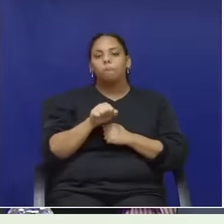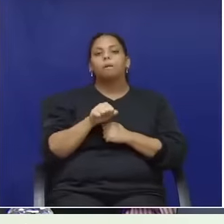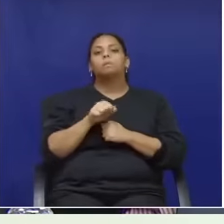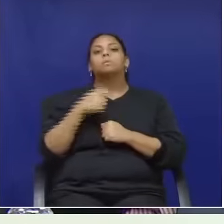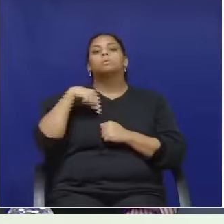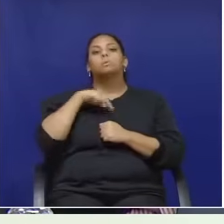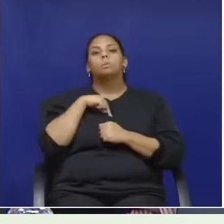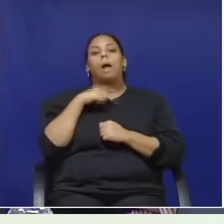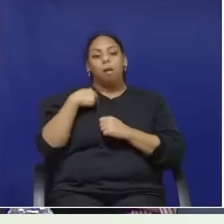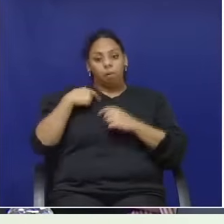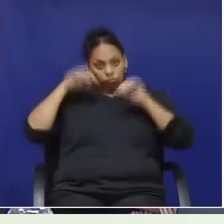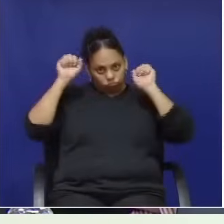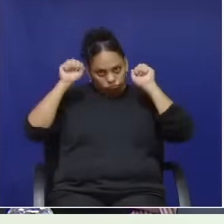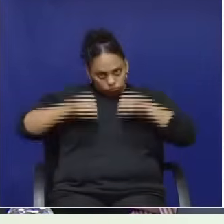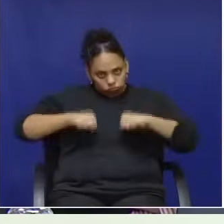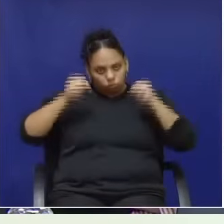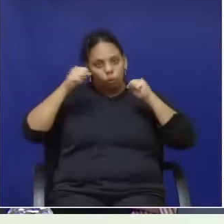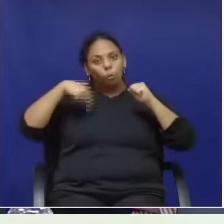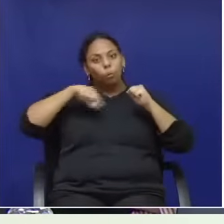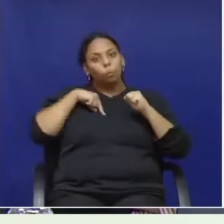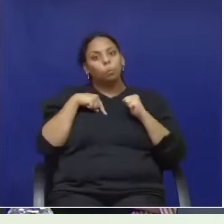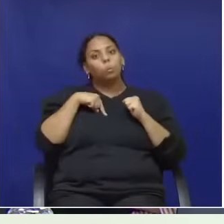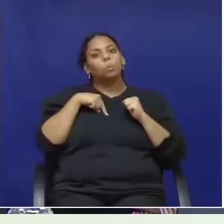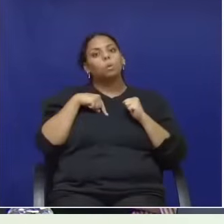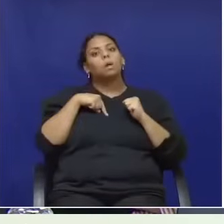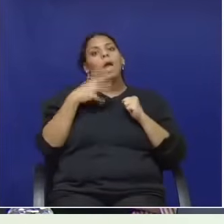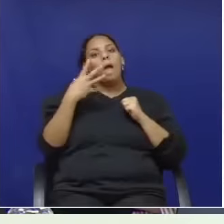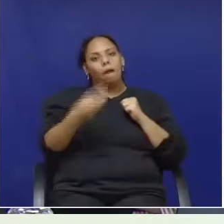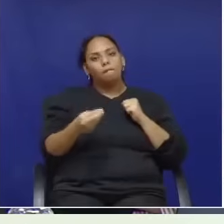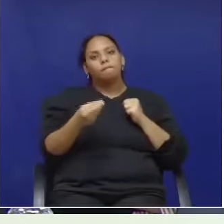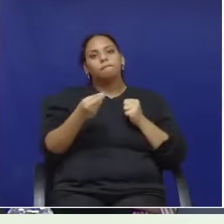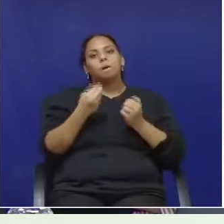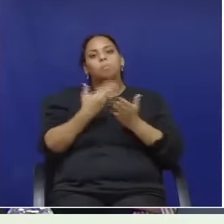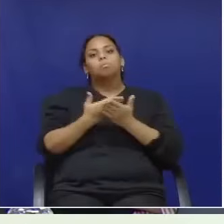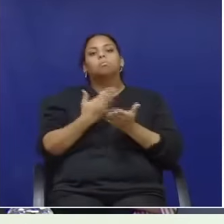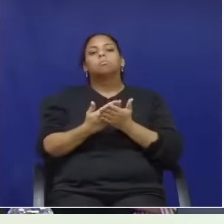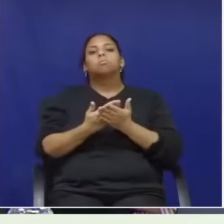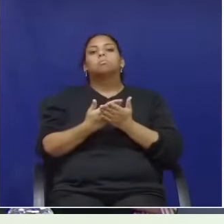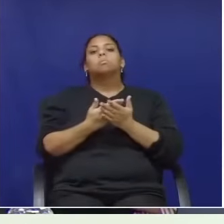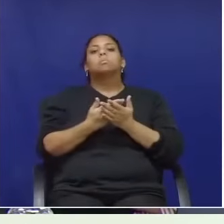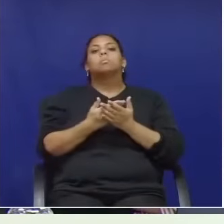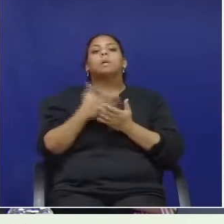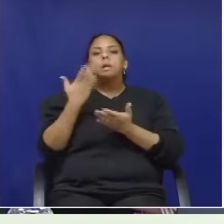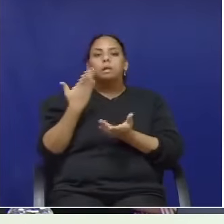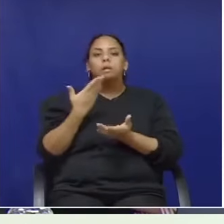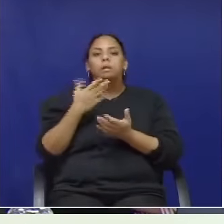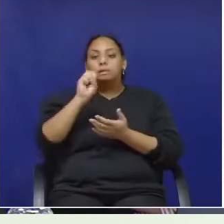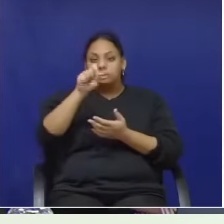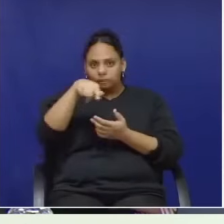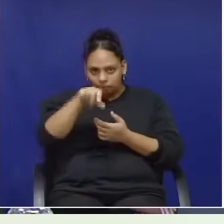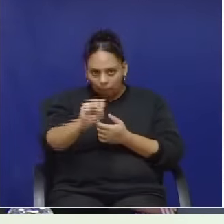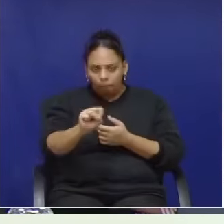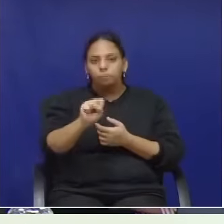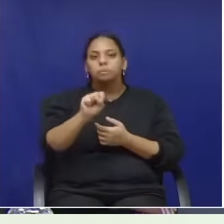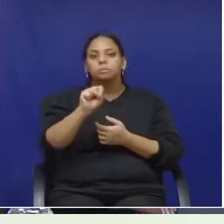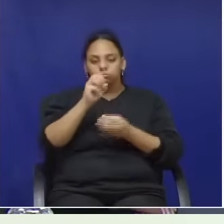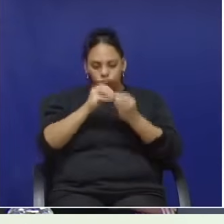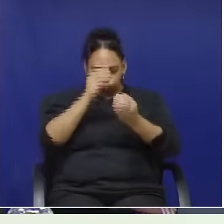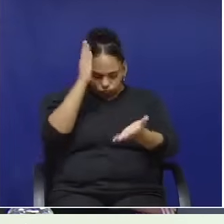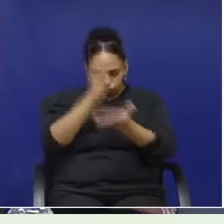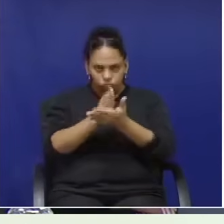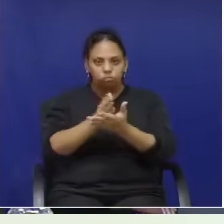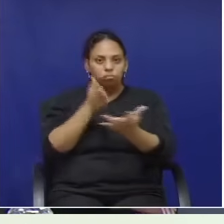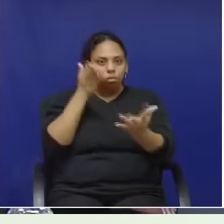I can confirm that we have the capacity and the ability at SAPS to ensure that we